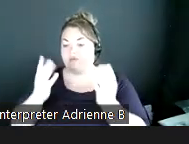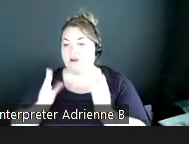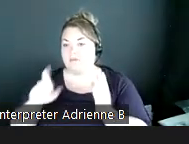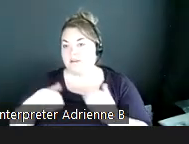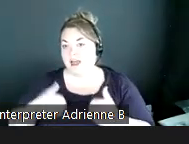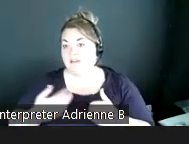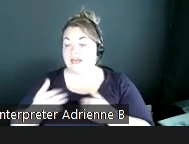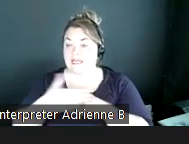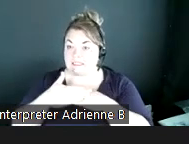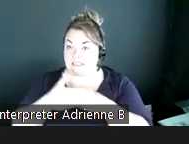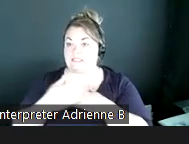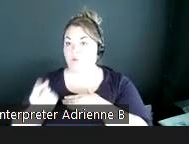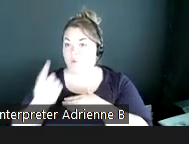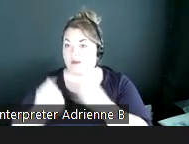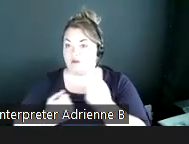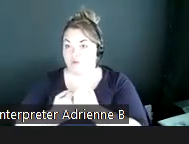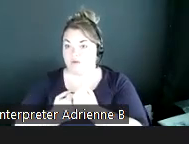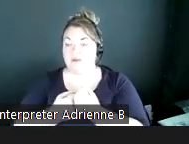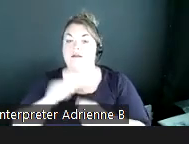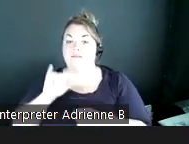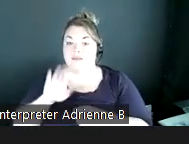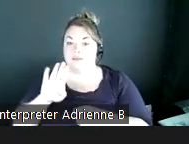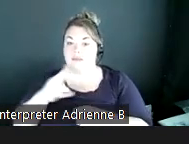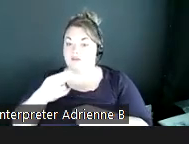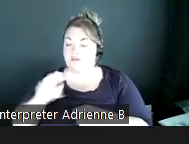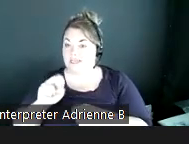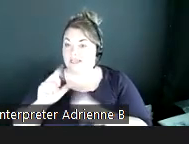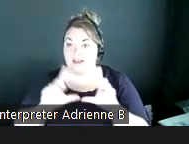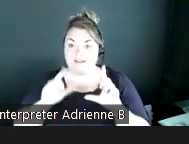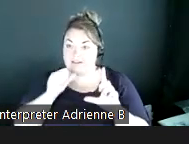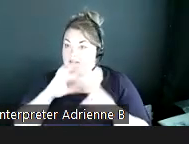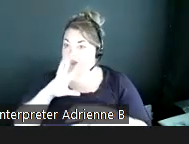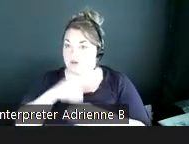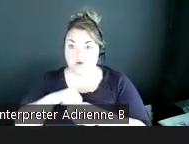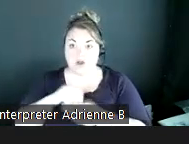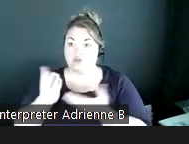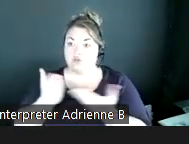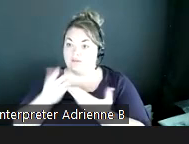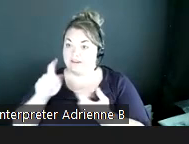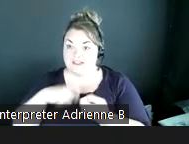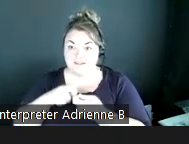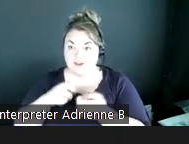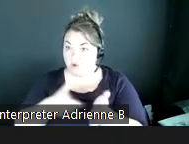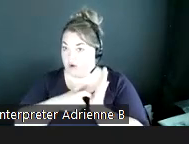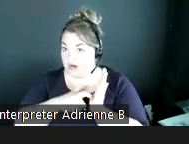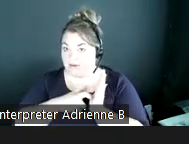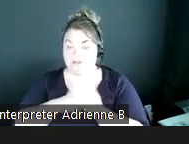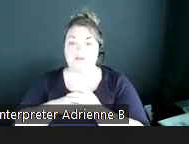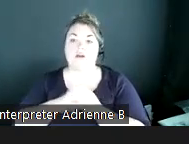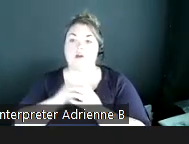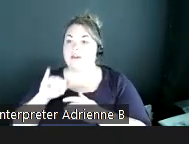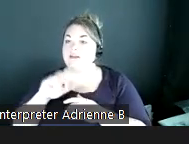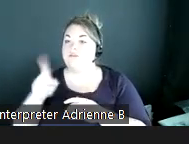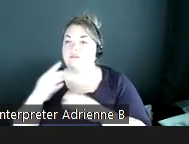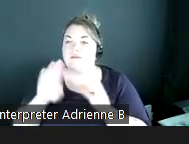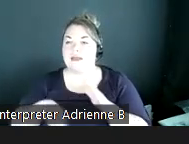one endorsement. That BHE license does not contain any kind of service-specific requirements, really just that basic